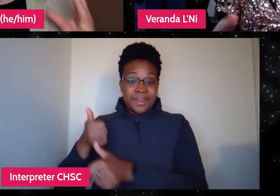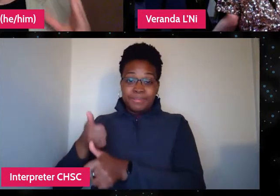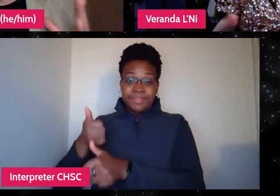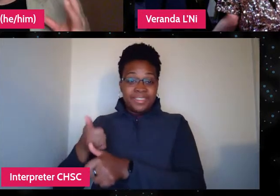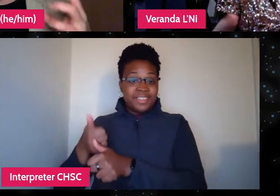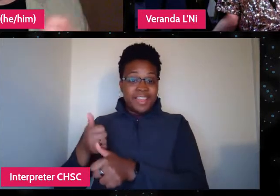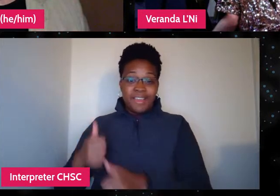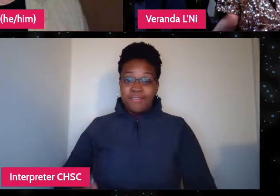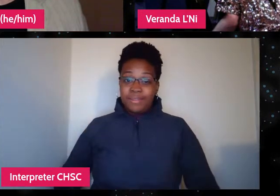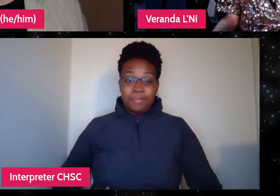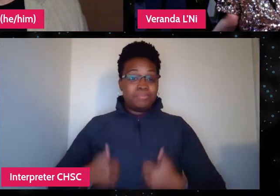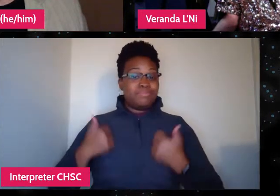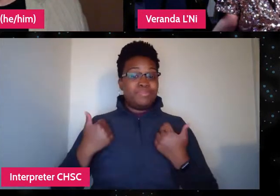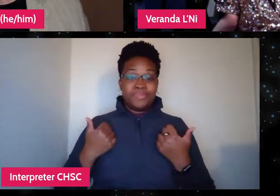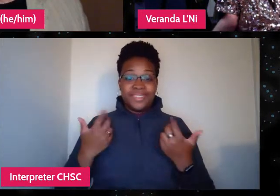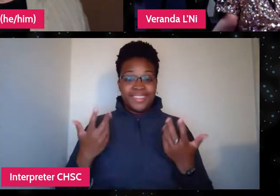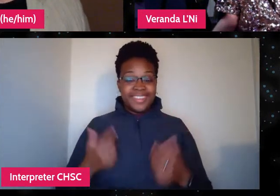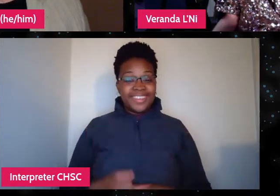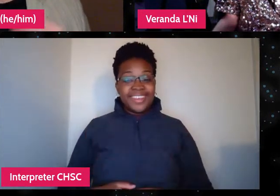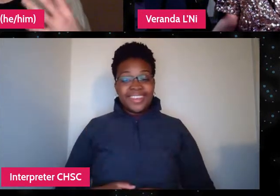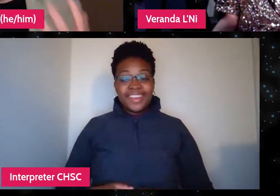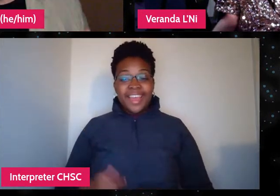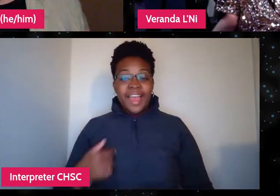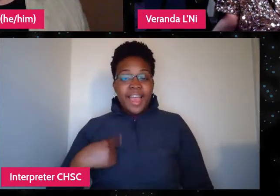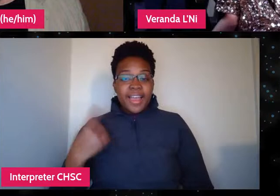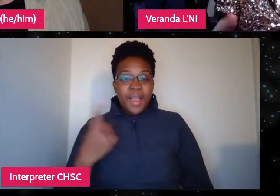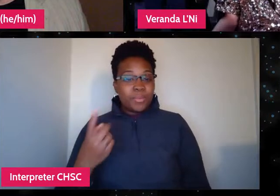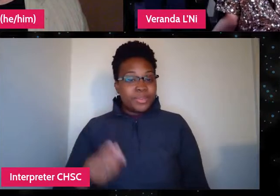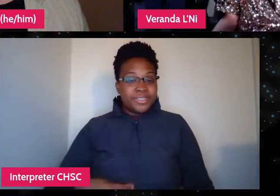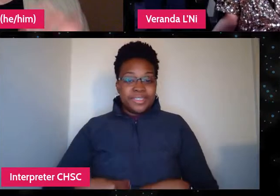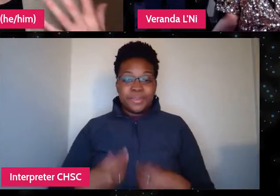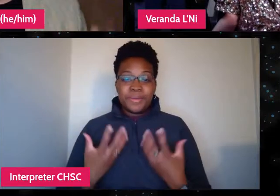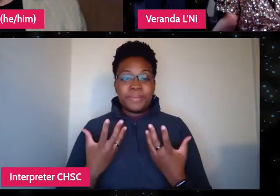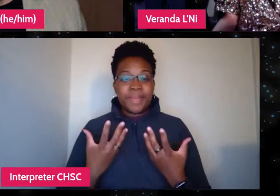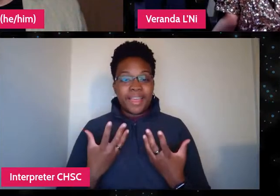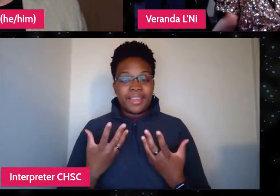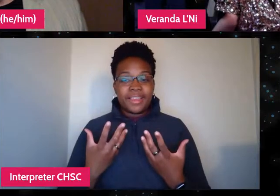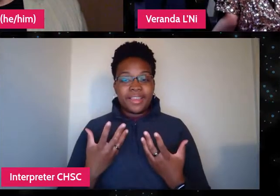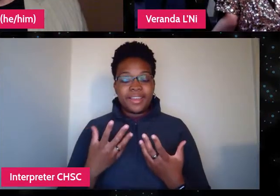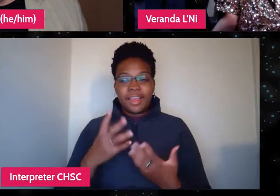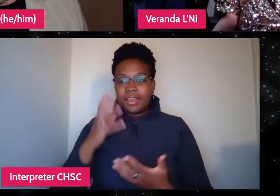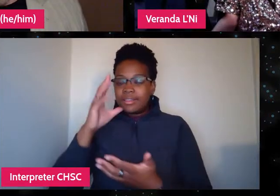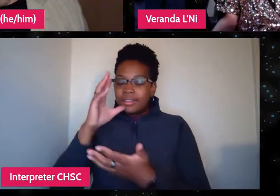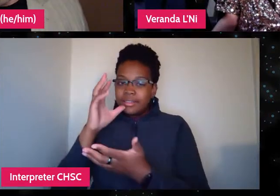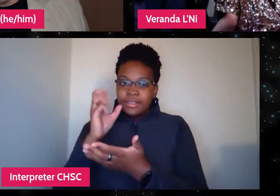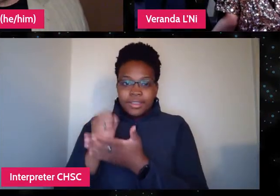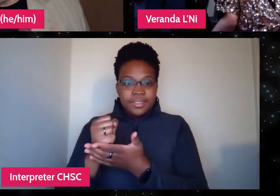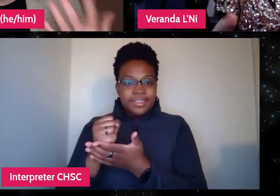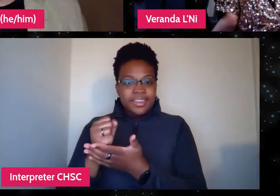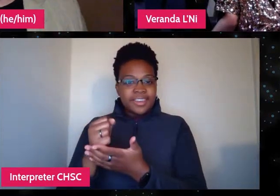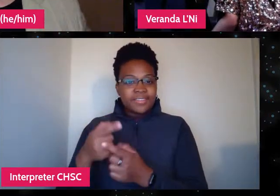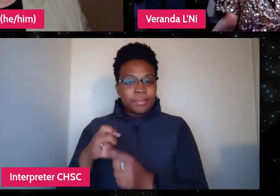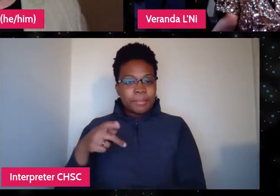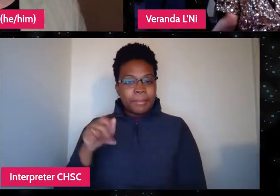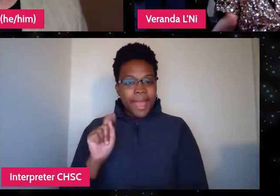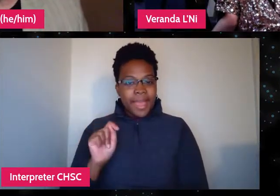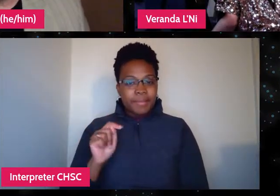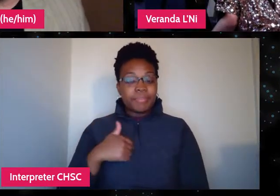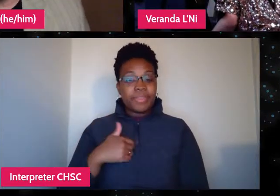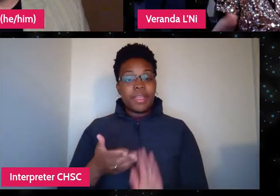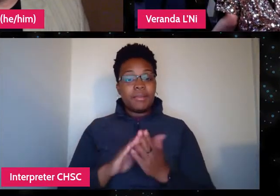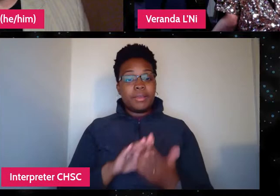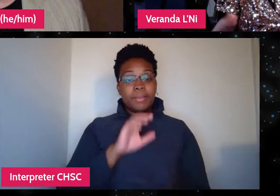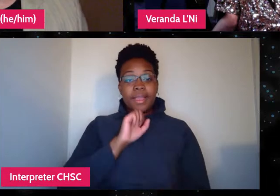And I always was inspired by and sort of fascinated by Pat. And when I turned